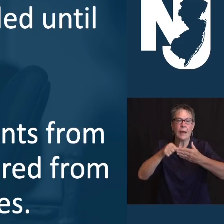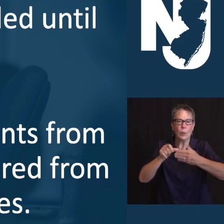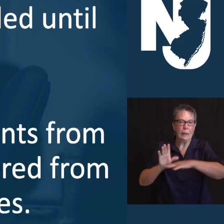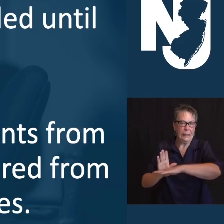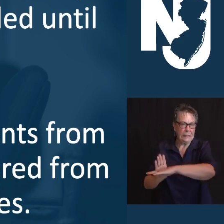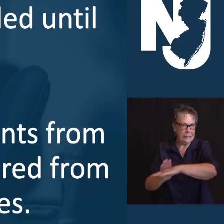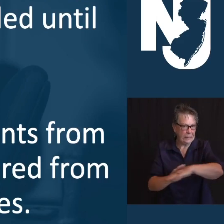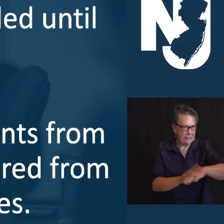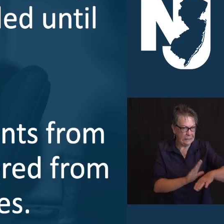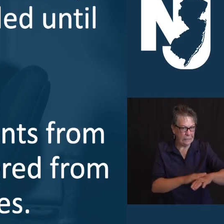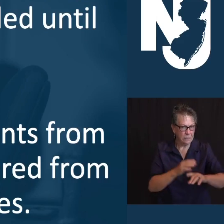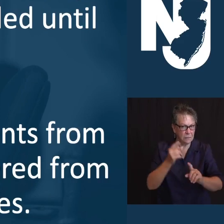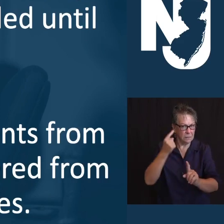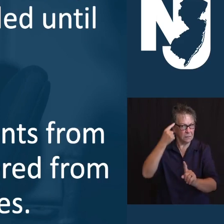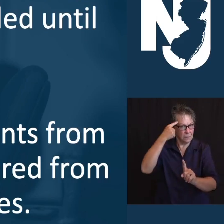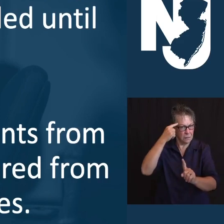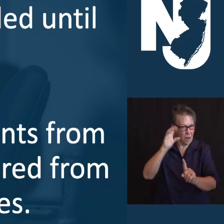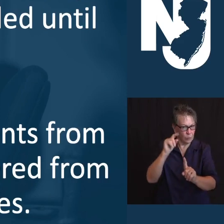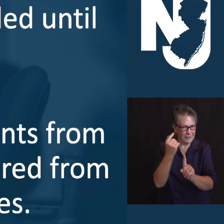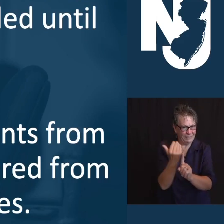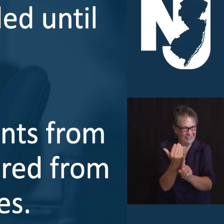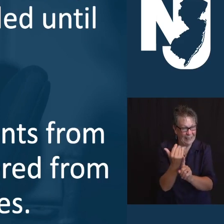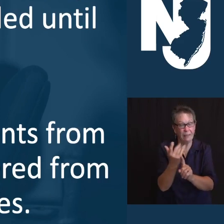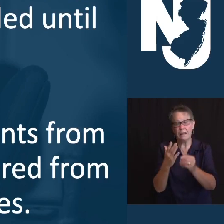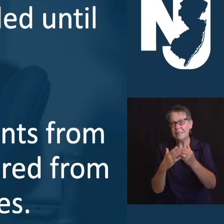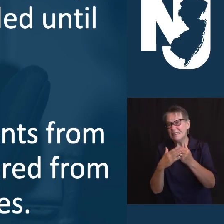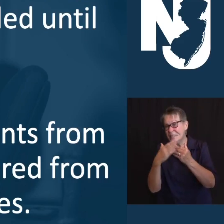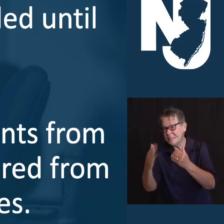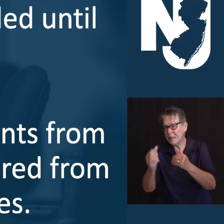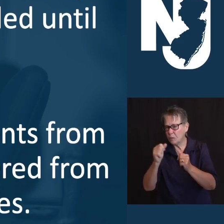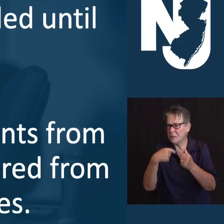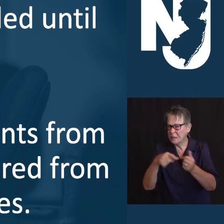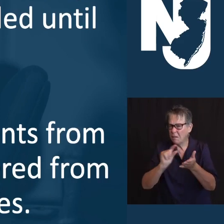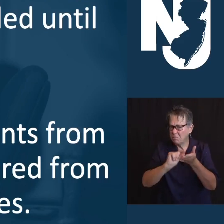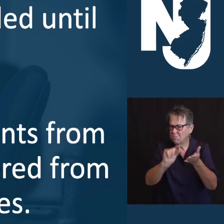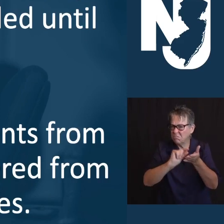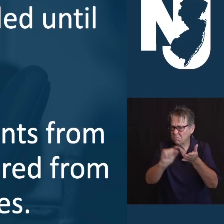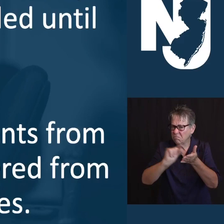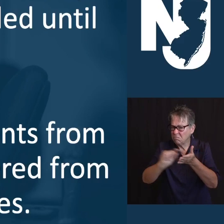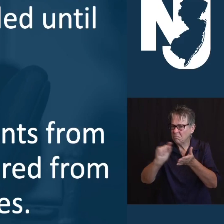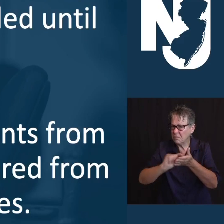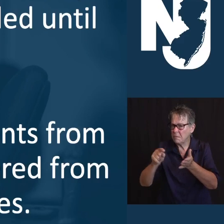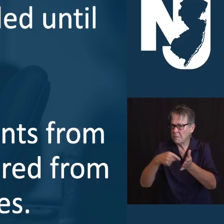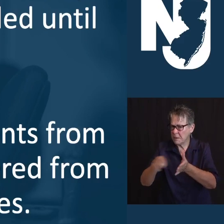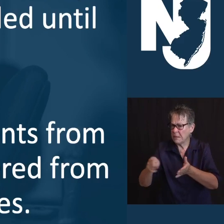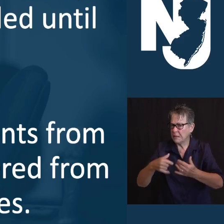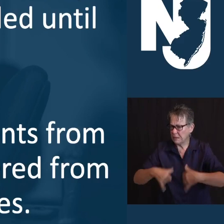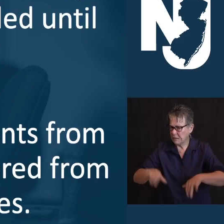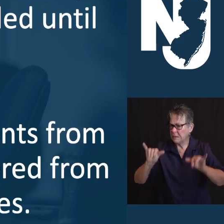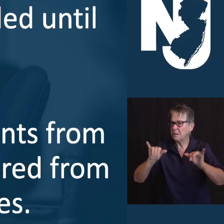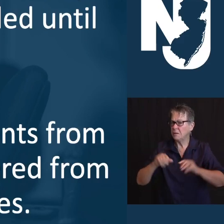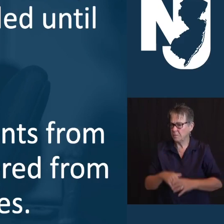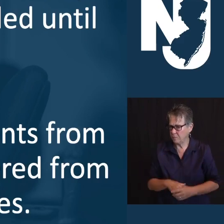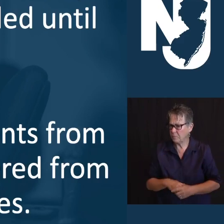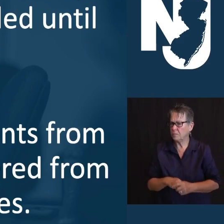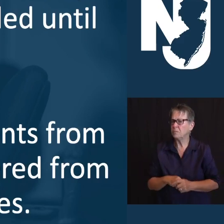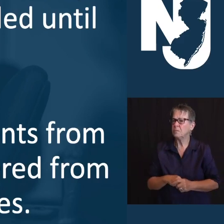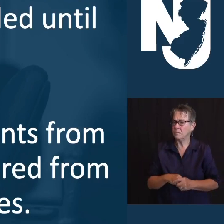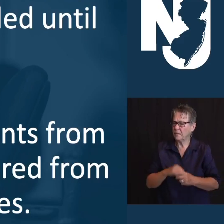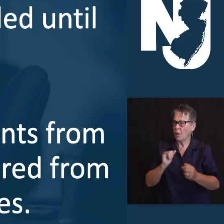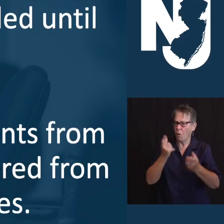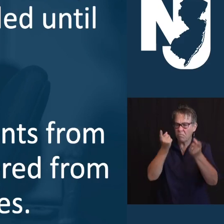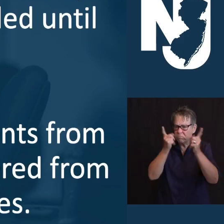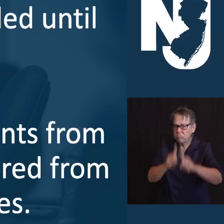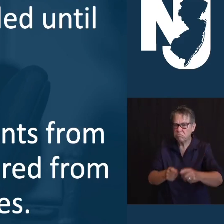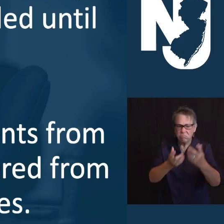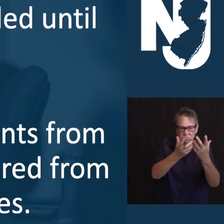offering deferred payment agreements of anywhere from 12 to 24 months with no down payment required. We